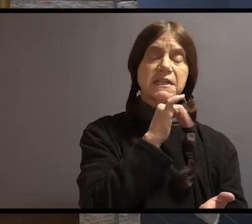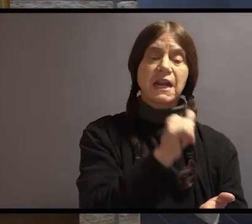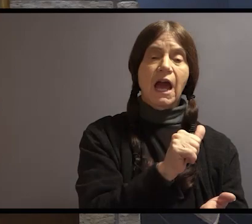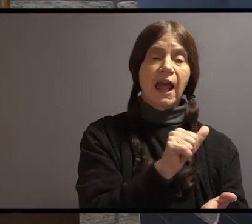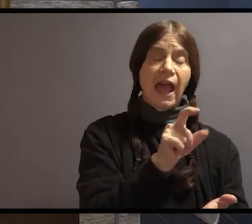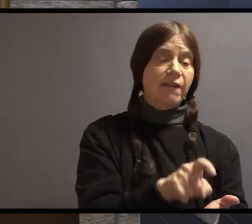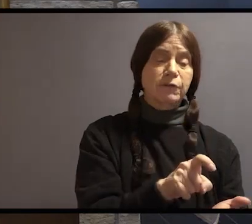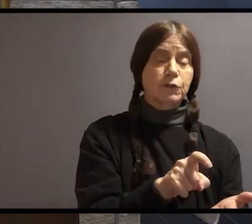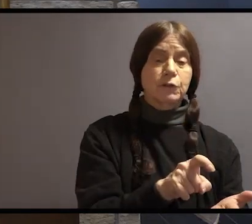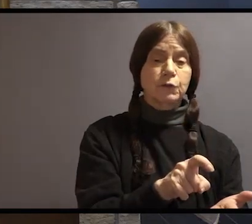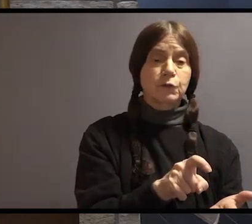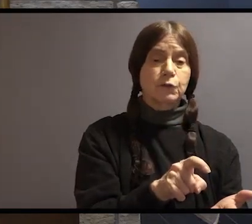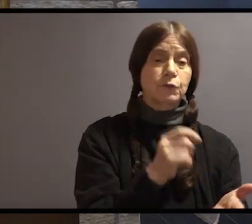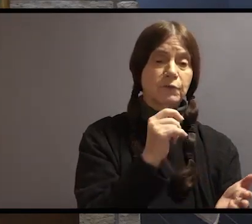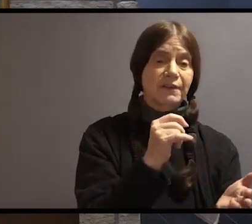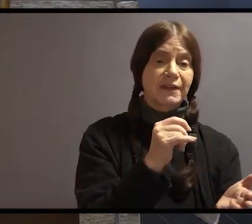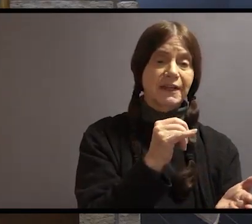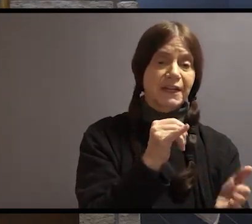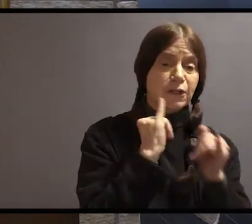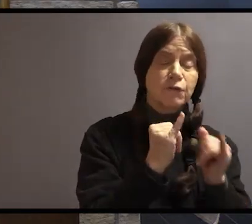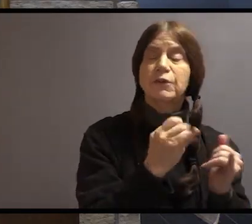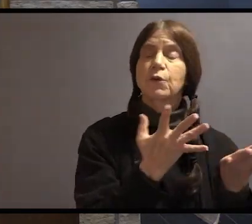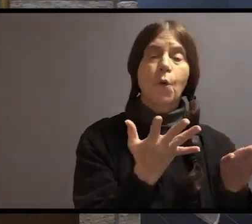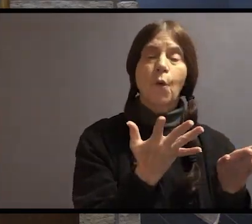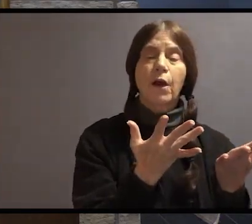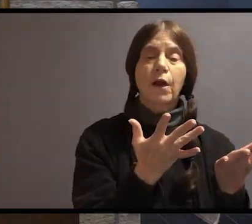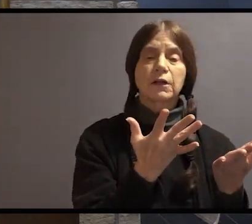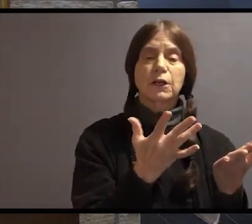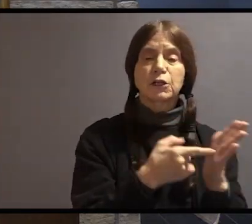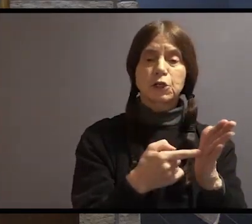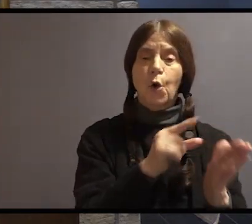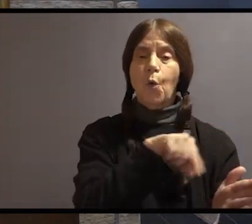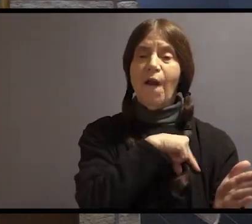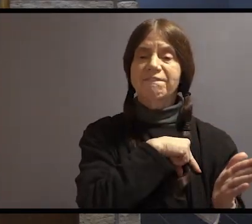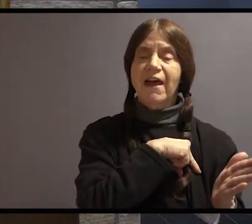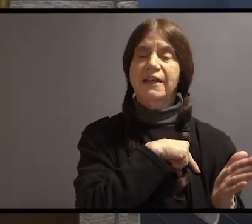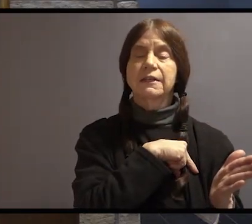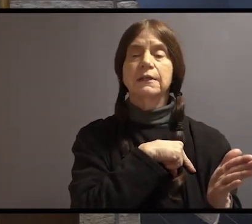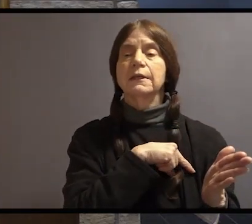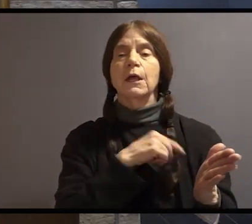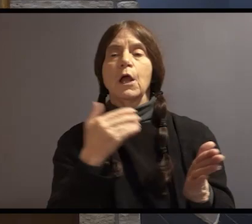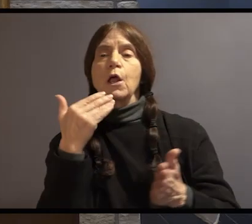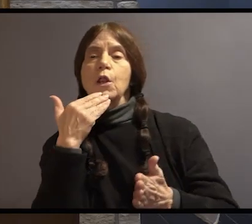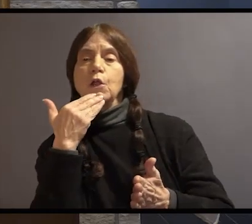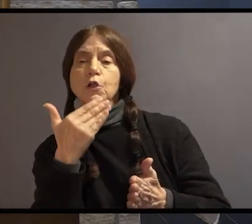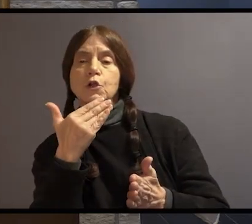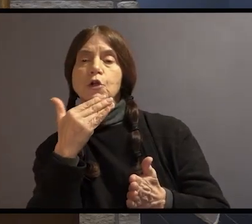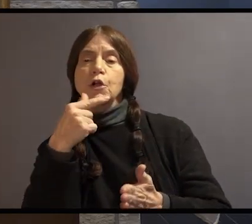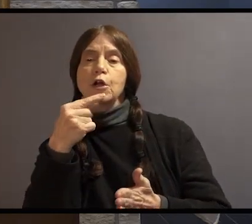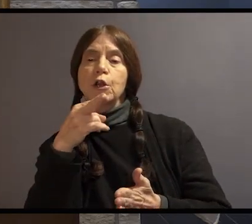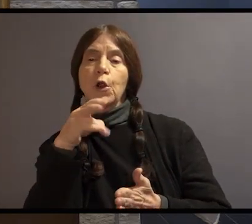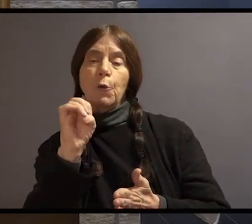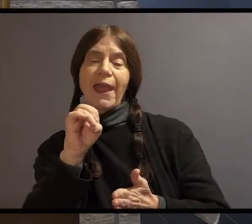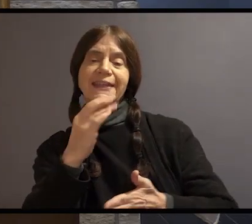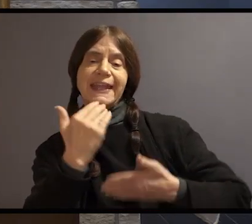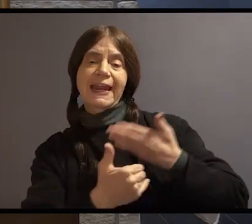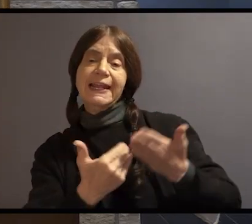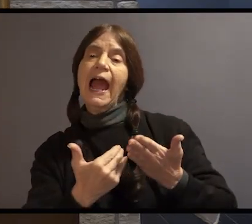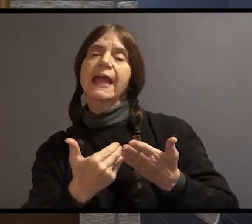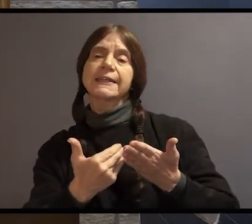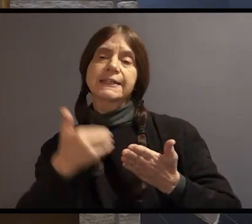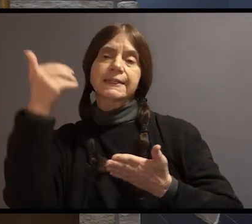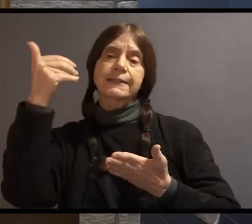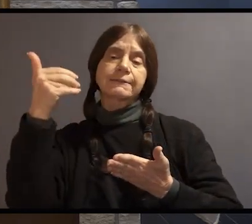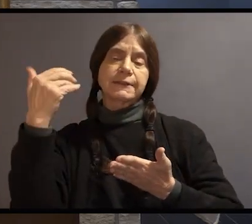job. They didn't need to show qualifications. It was simply offered to them all by the good graces of